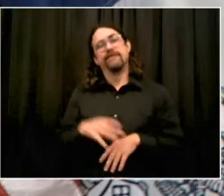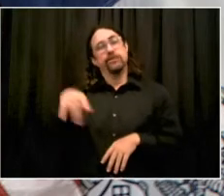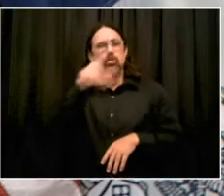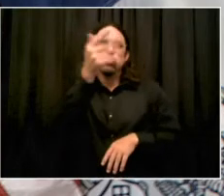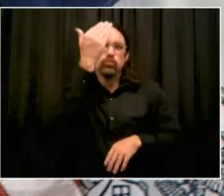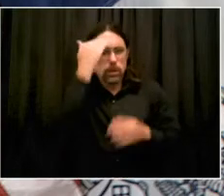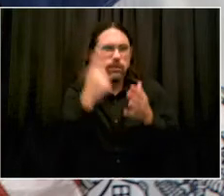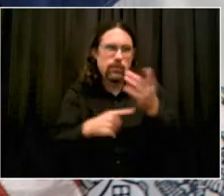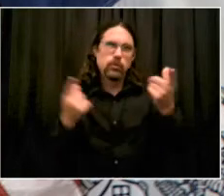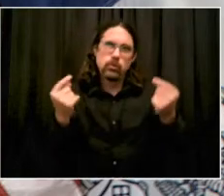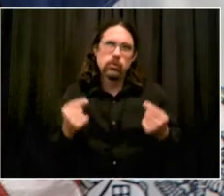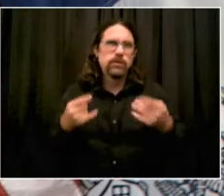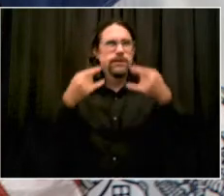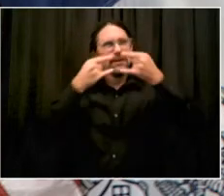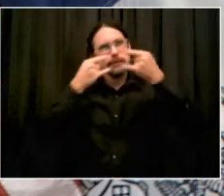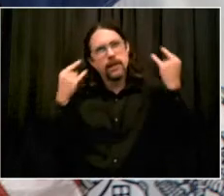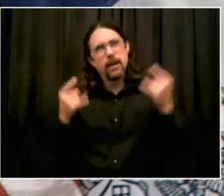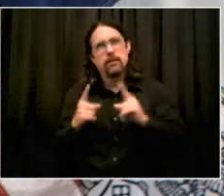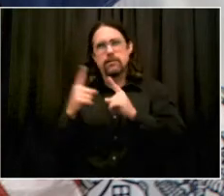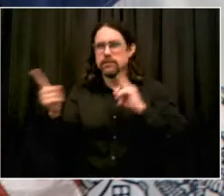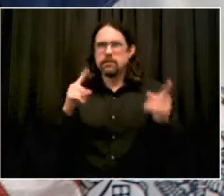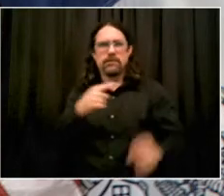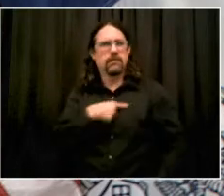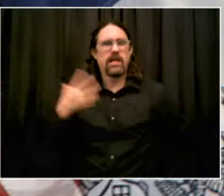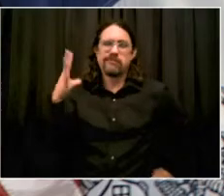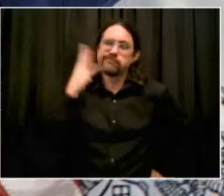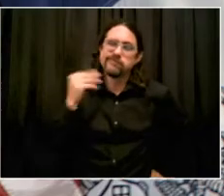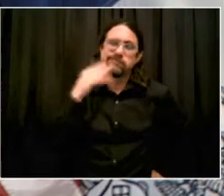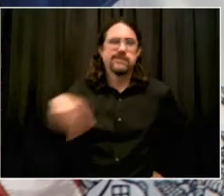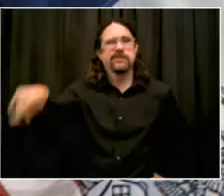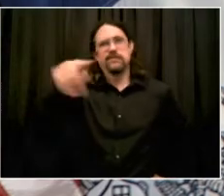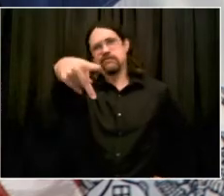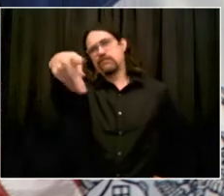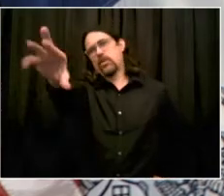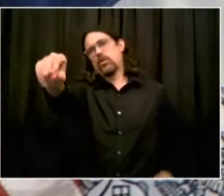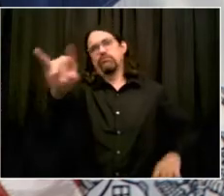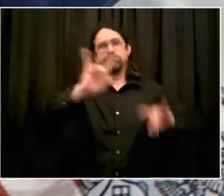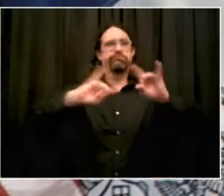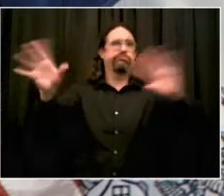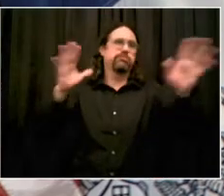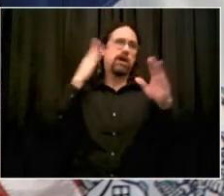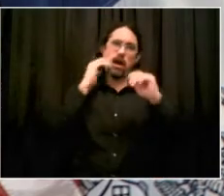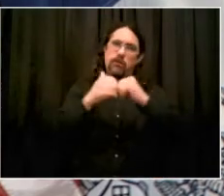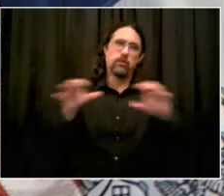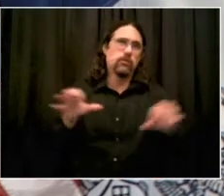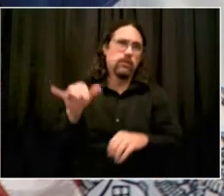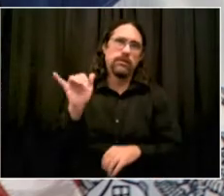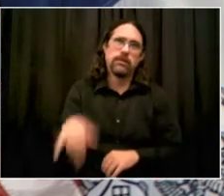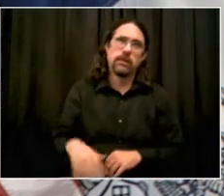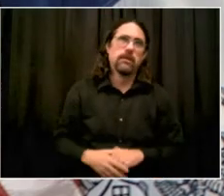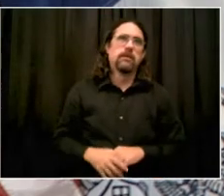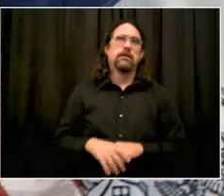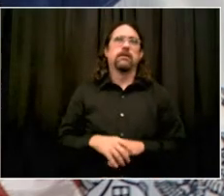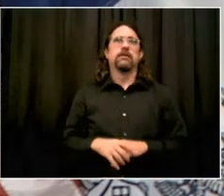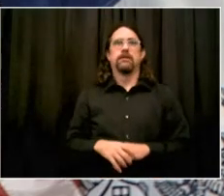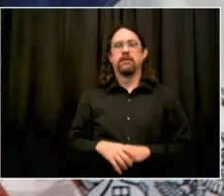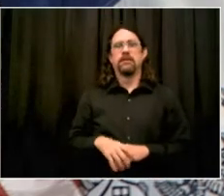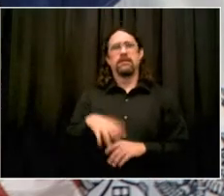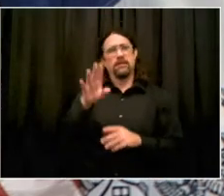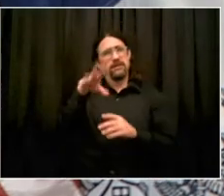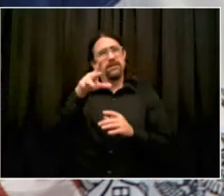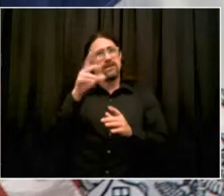we will fight this back, but it's going to take everyone's effort. So again, anybody, everybody can help. Go get